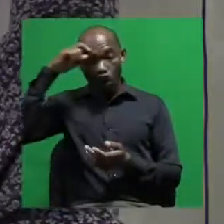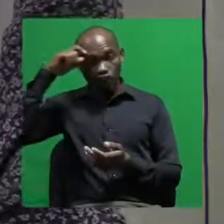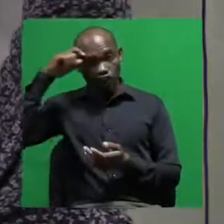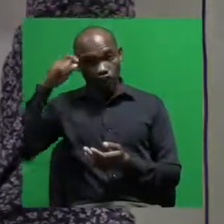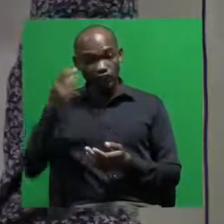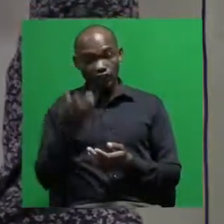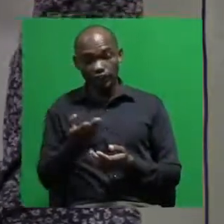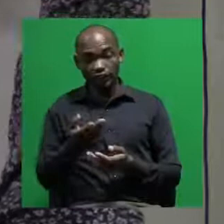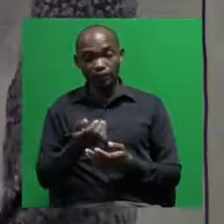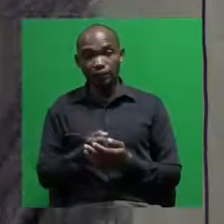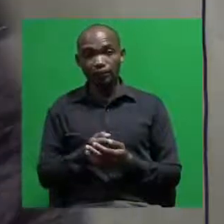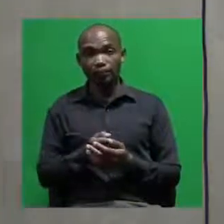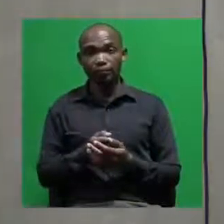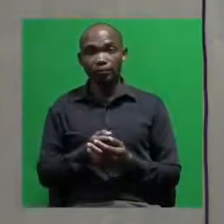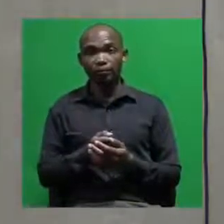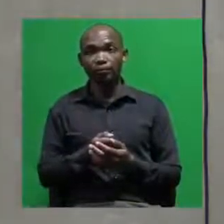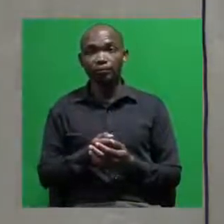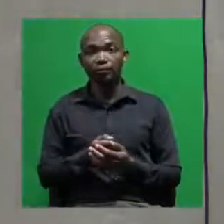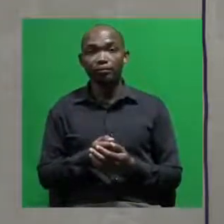or